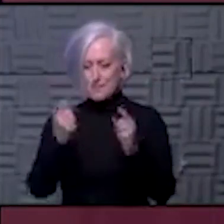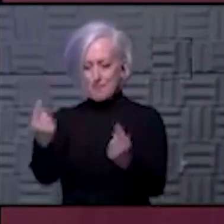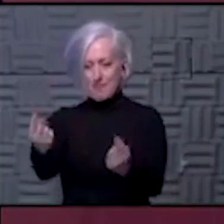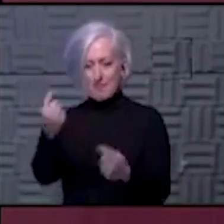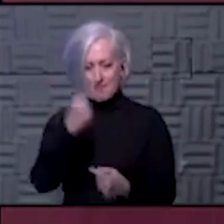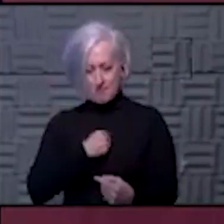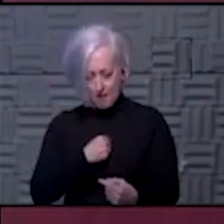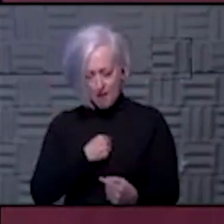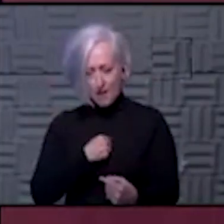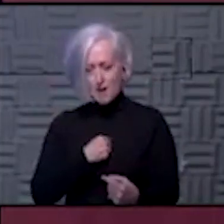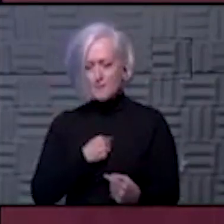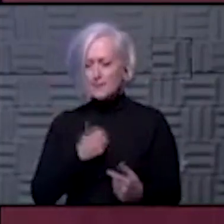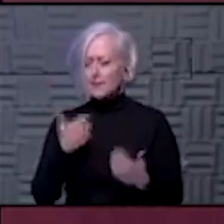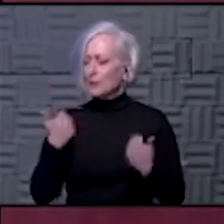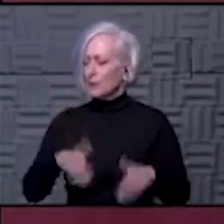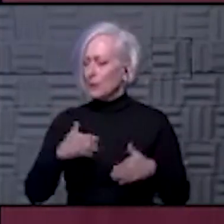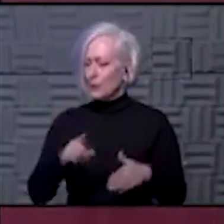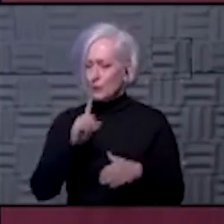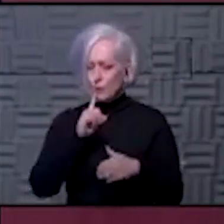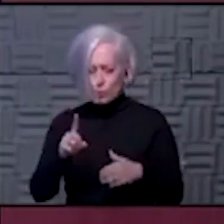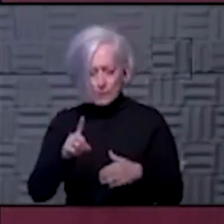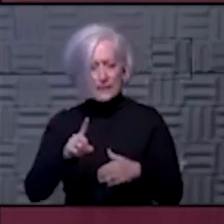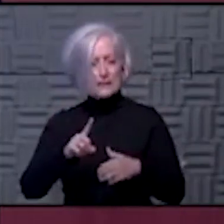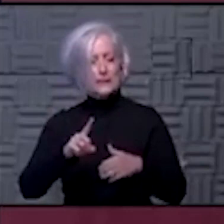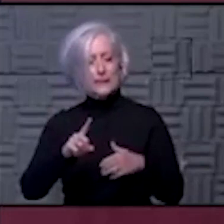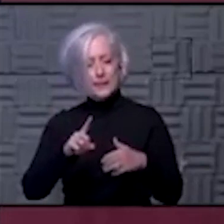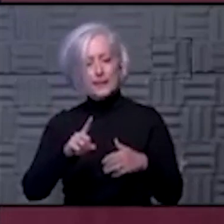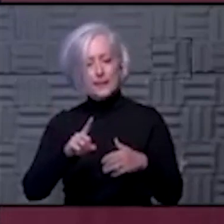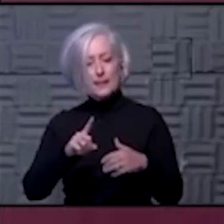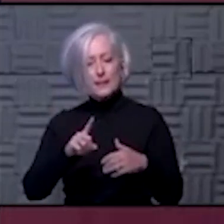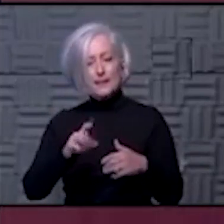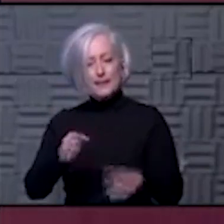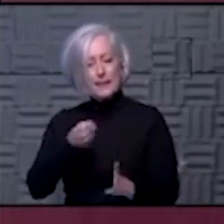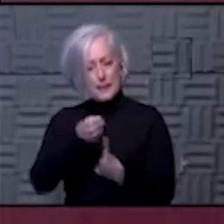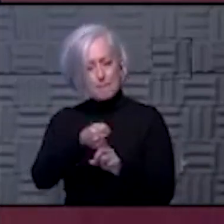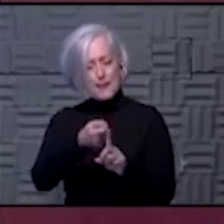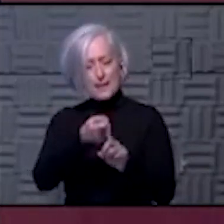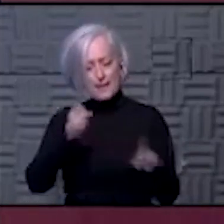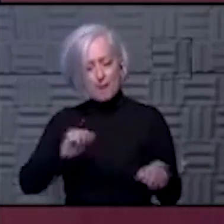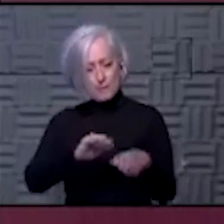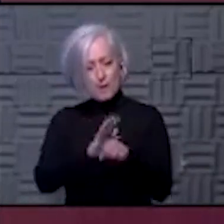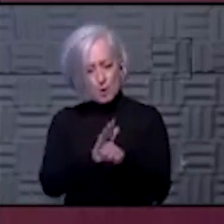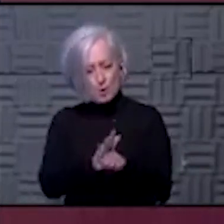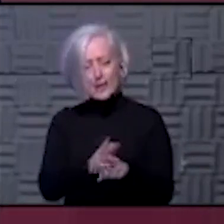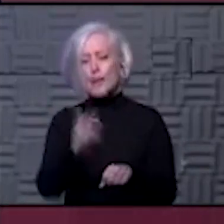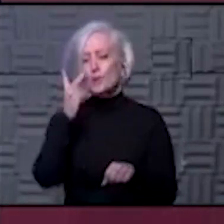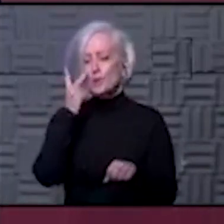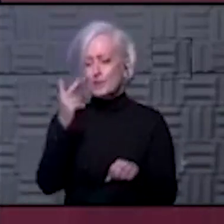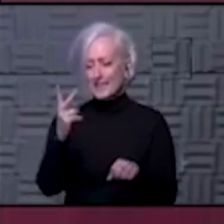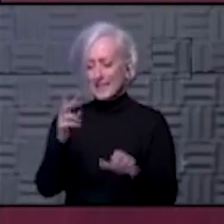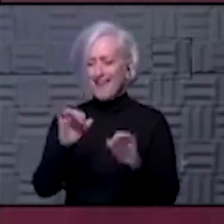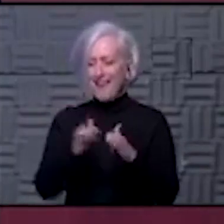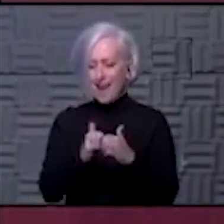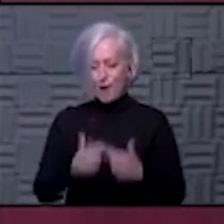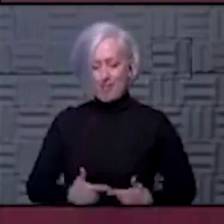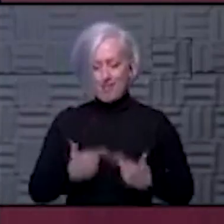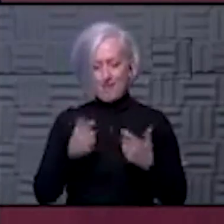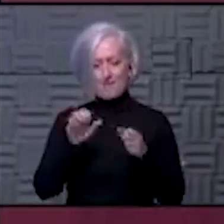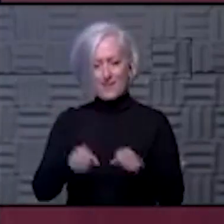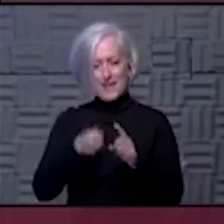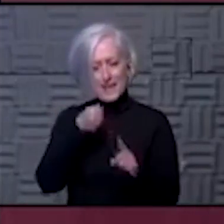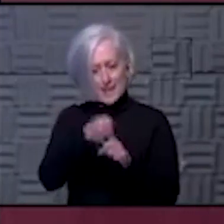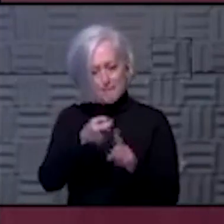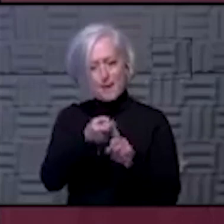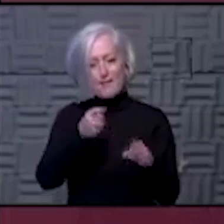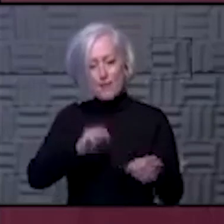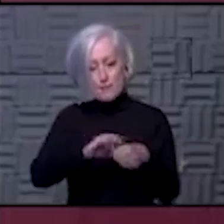like Neil Garmark on our show, and you realize the real impact it has on our lives. And real hope is on the horizon,